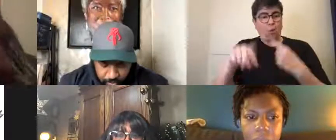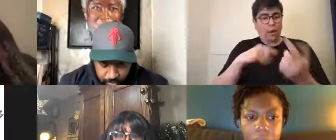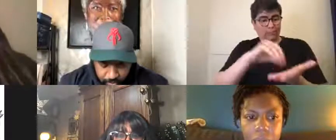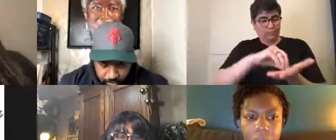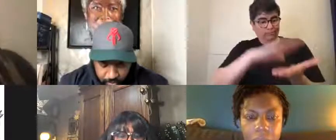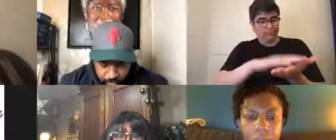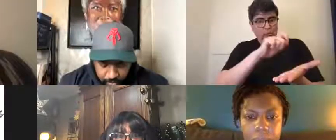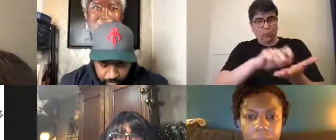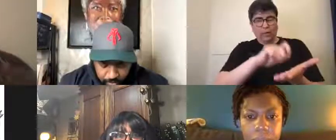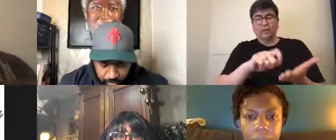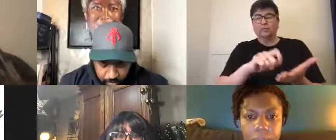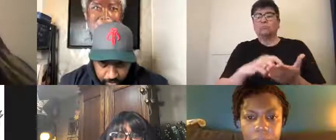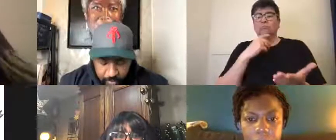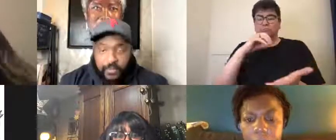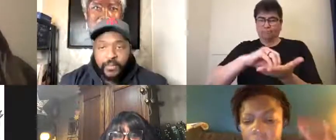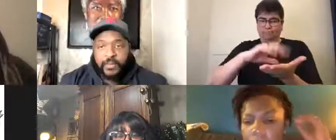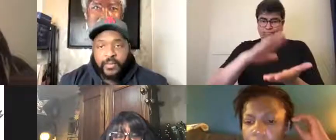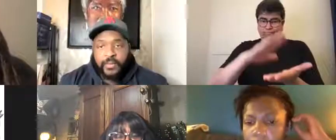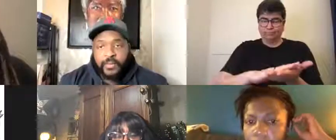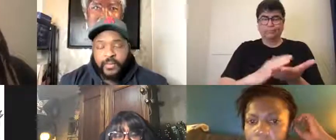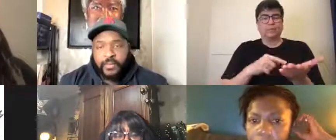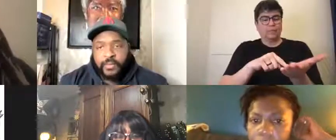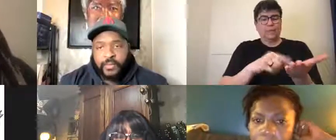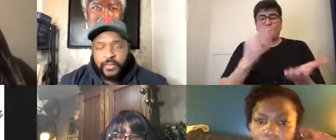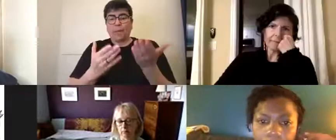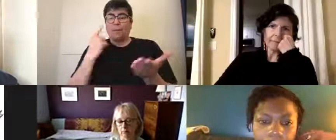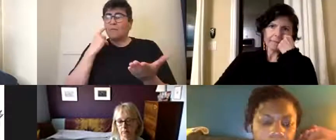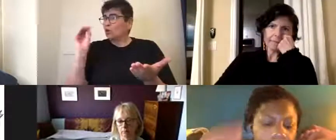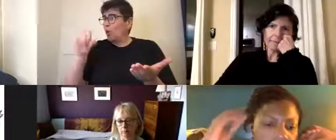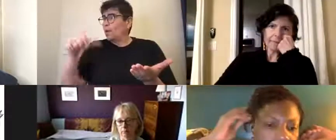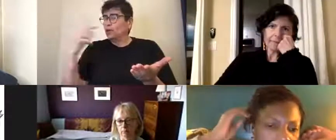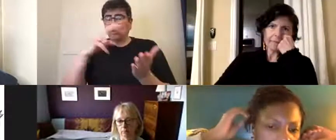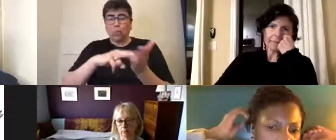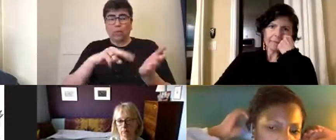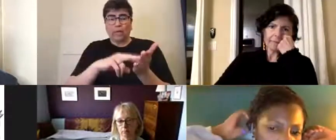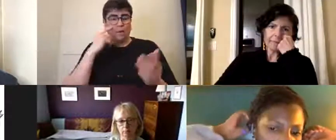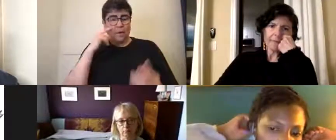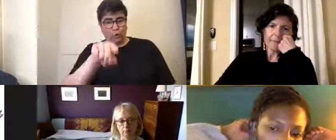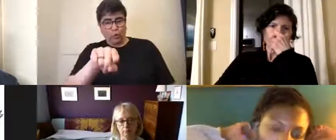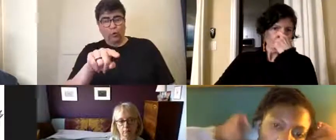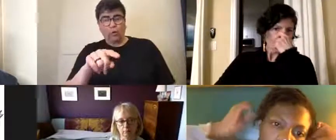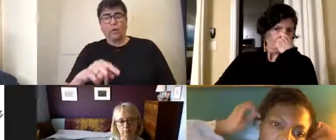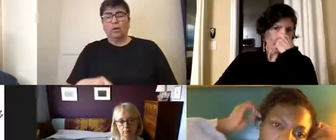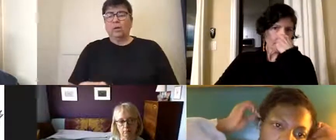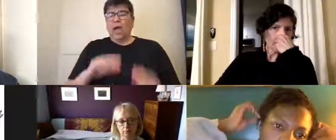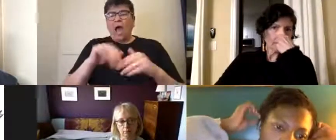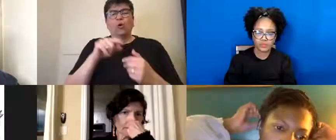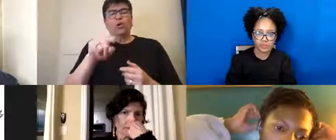you've gone through getting it down, maybe for no one else's eyes to see at the moment, but just for you, how do